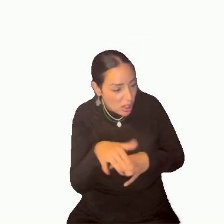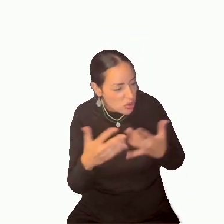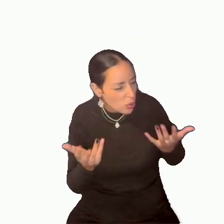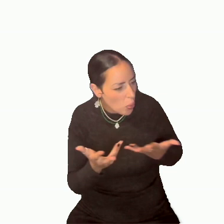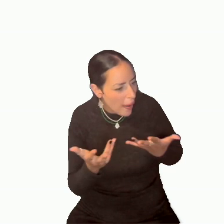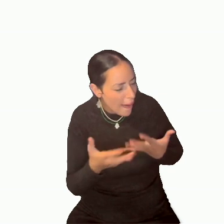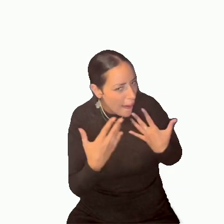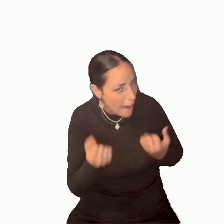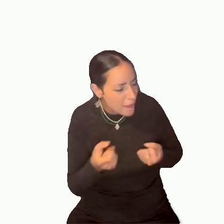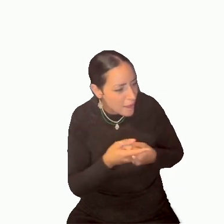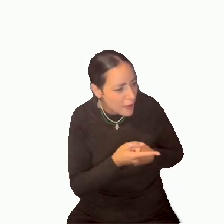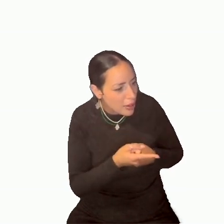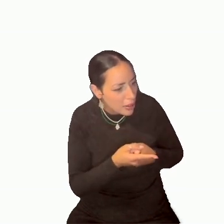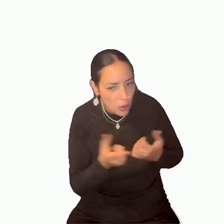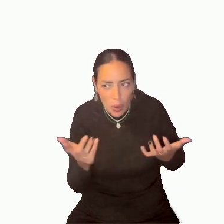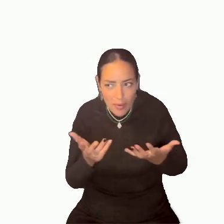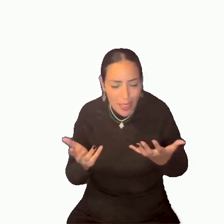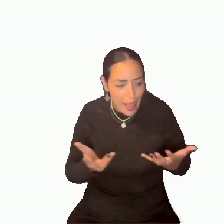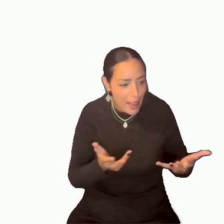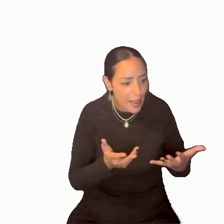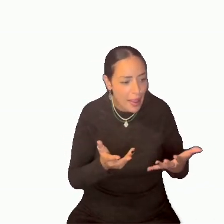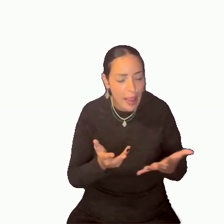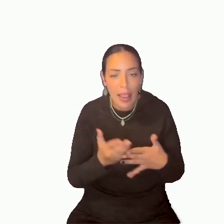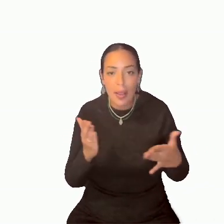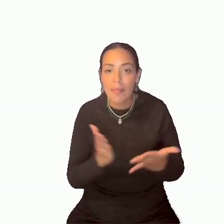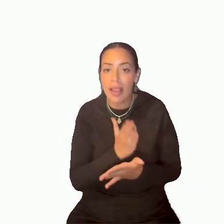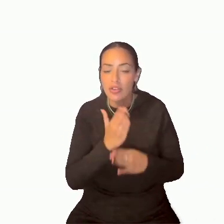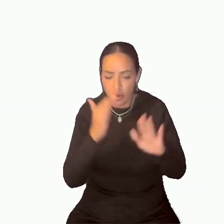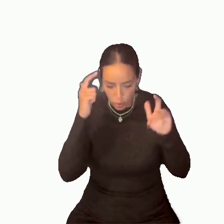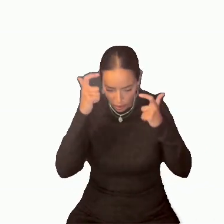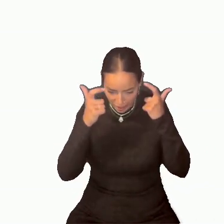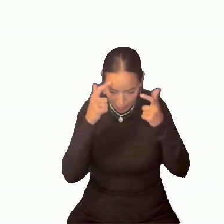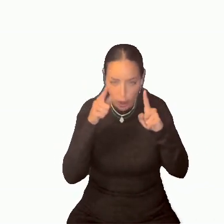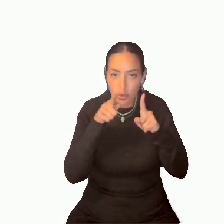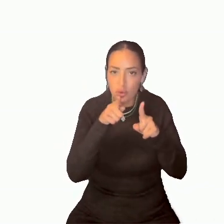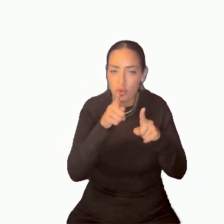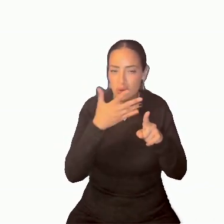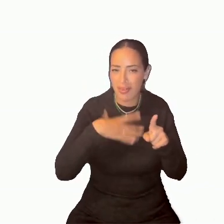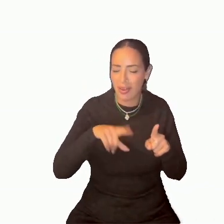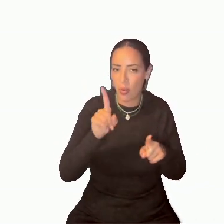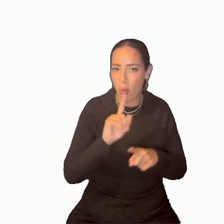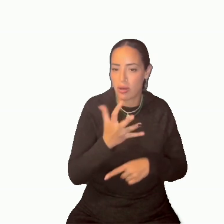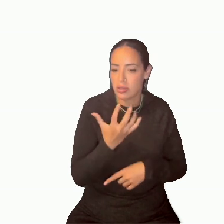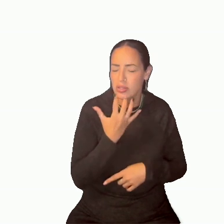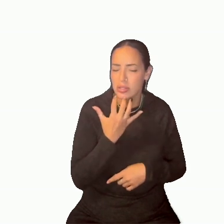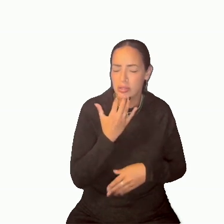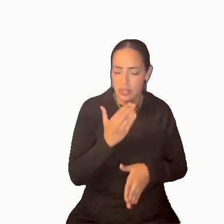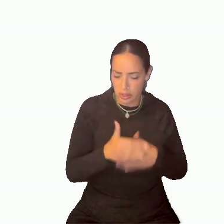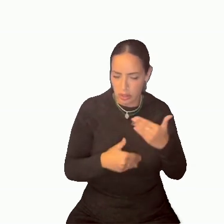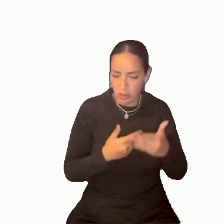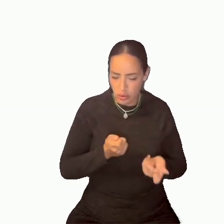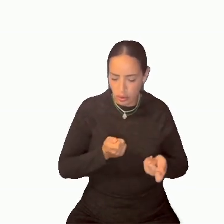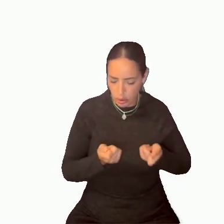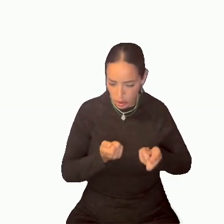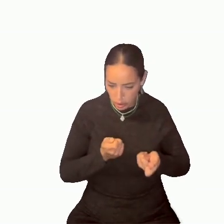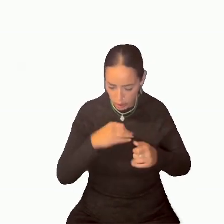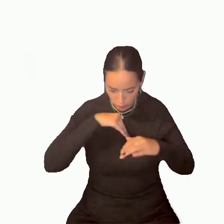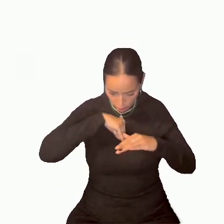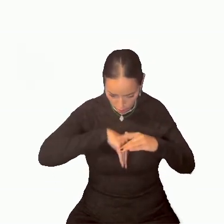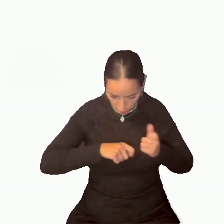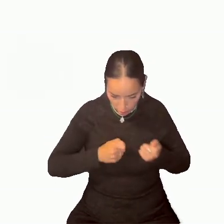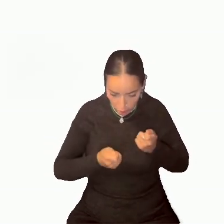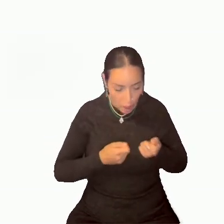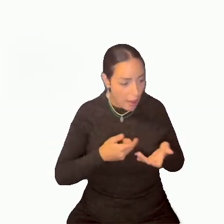their whereabouts. Work to stay within your window of tolerance. Think about what you need in order to regulate yourself. Write down